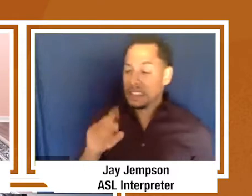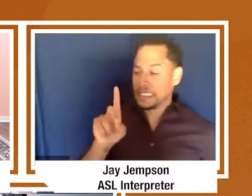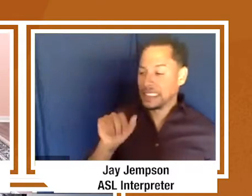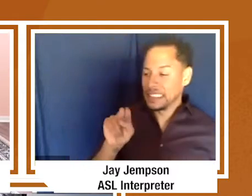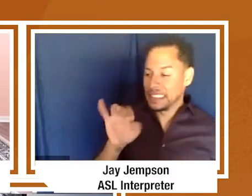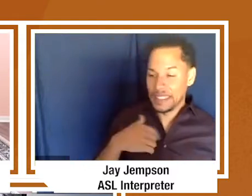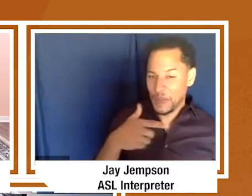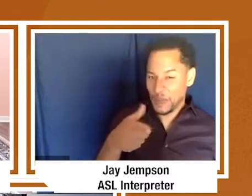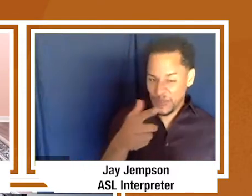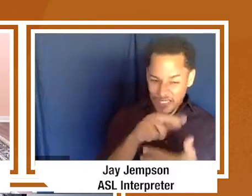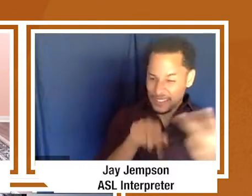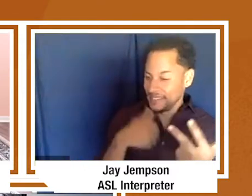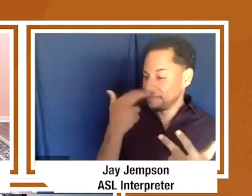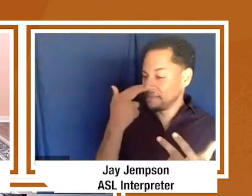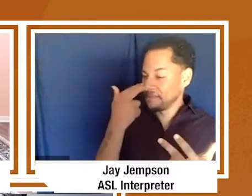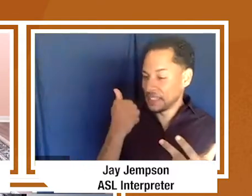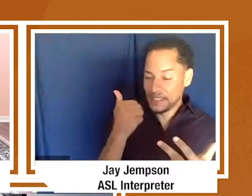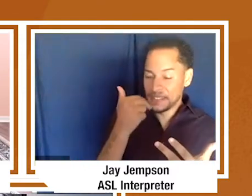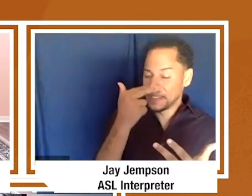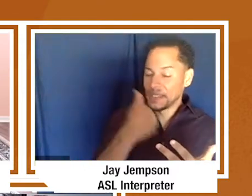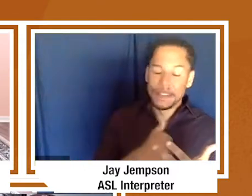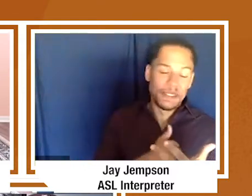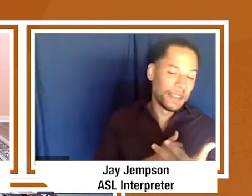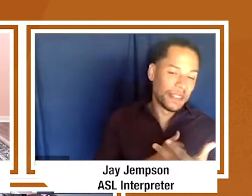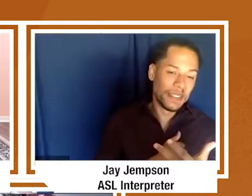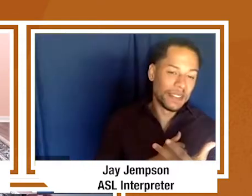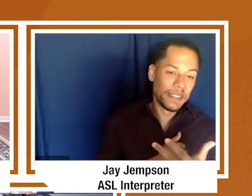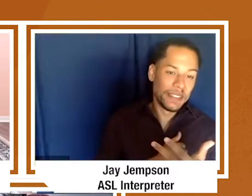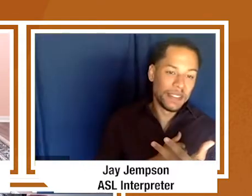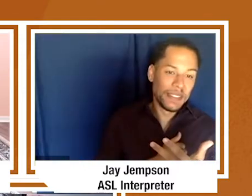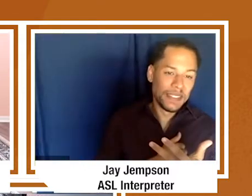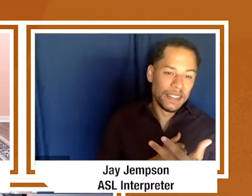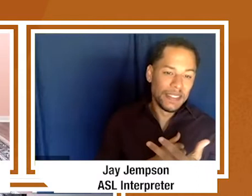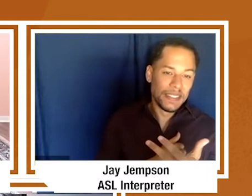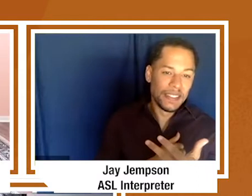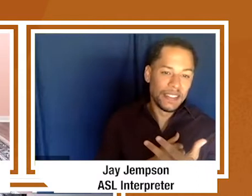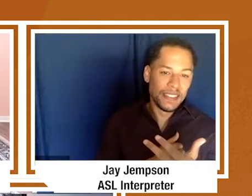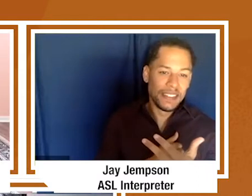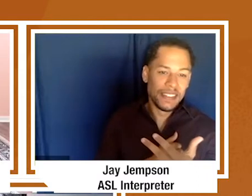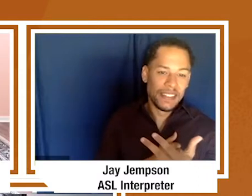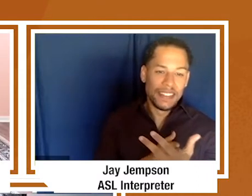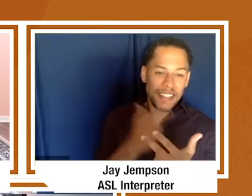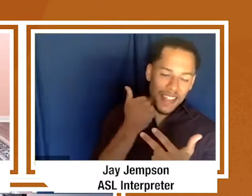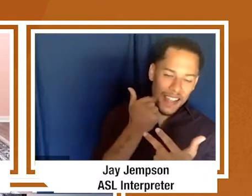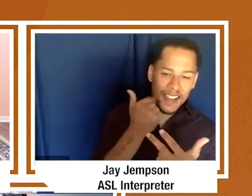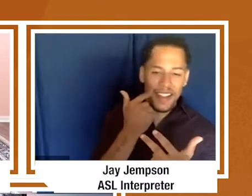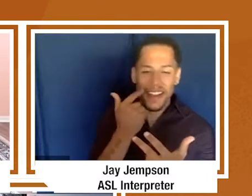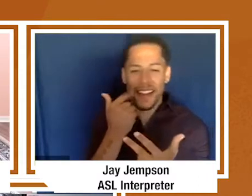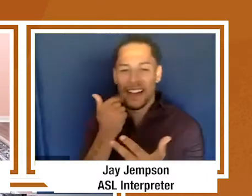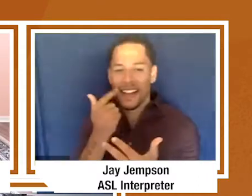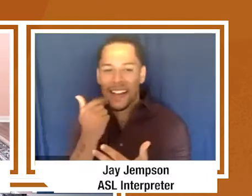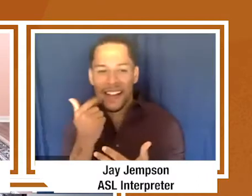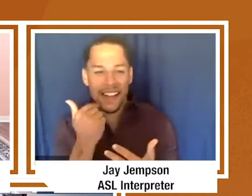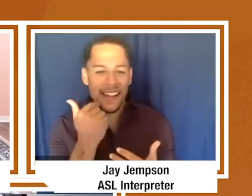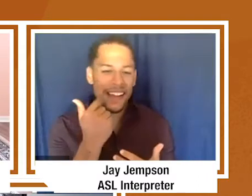Oh, this is funny. I'm in the chat, okay. All right.